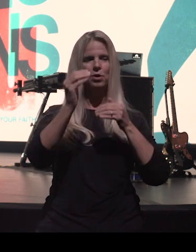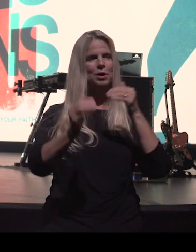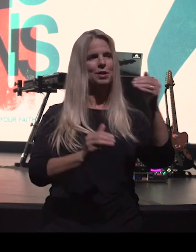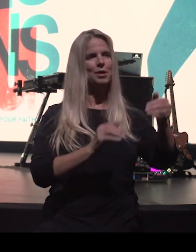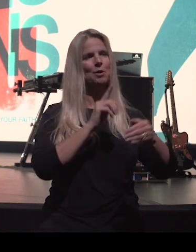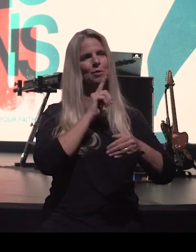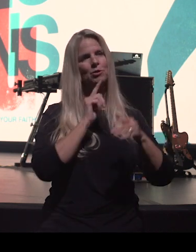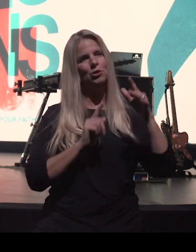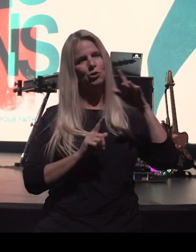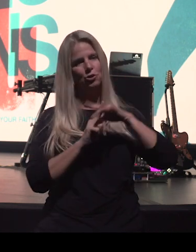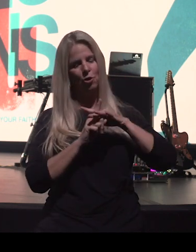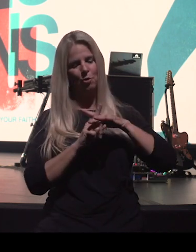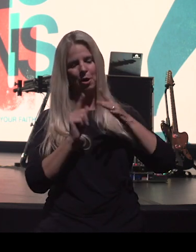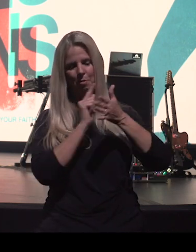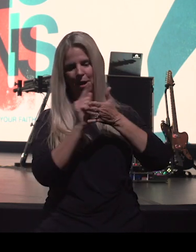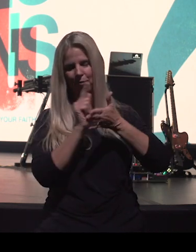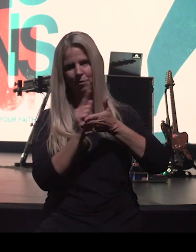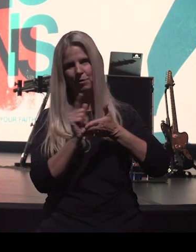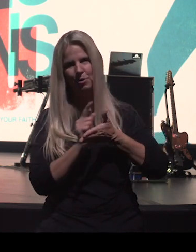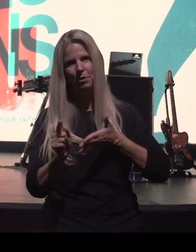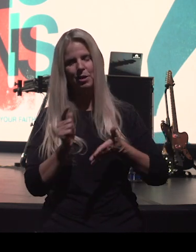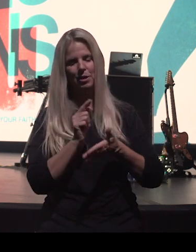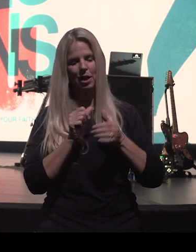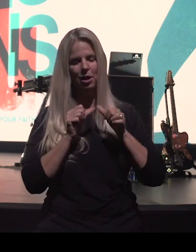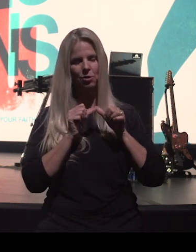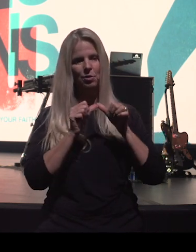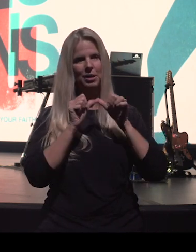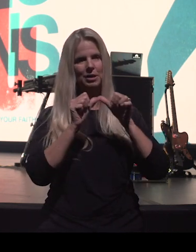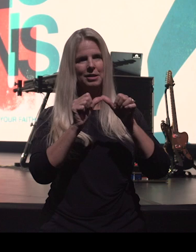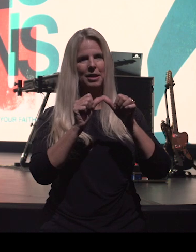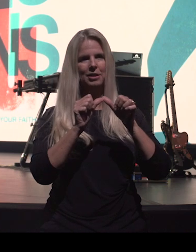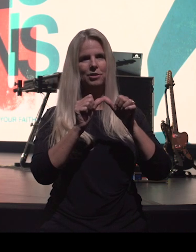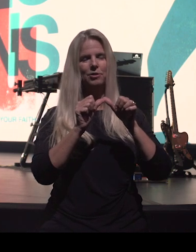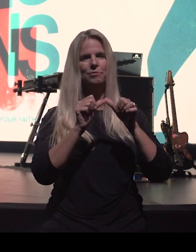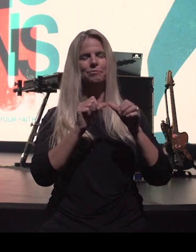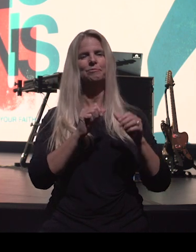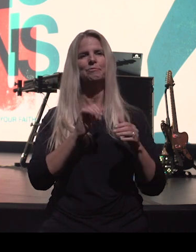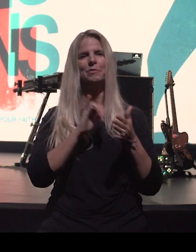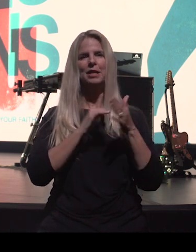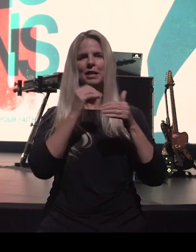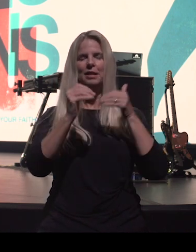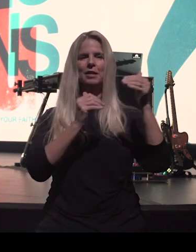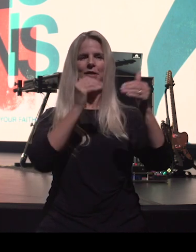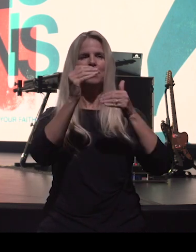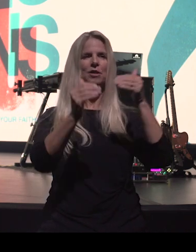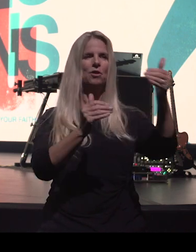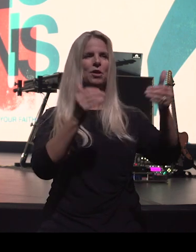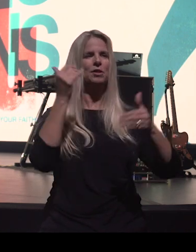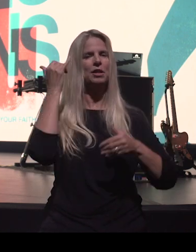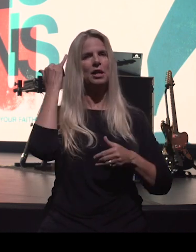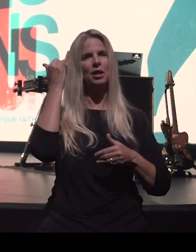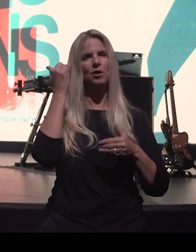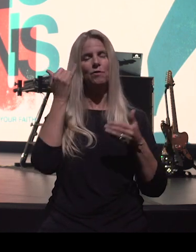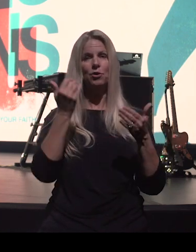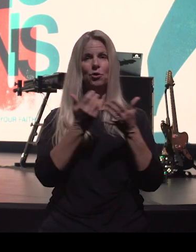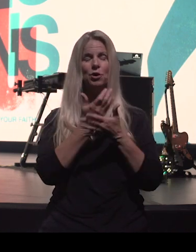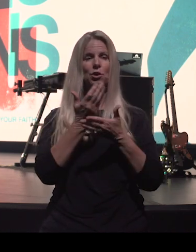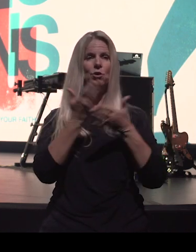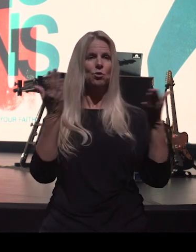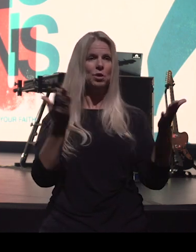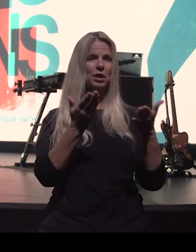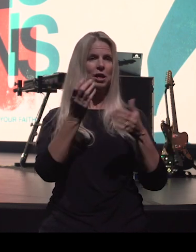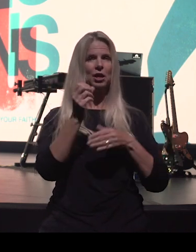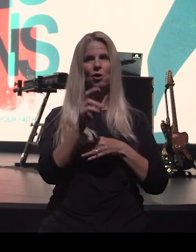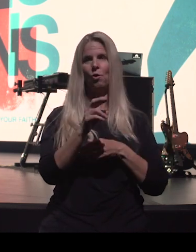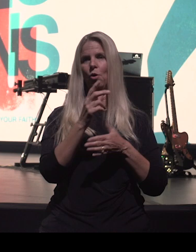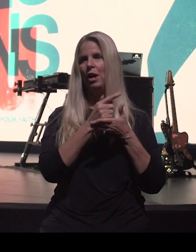week as we continue in this series, Big Questions. For those of you that are new with us here at CCV, or maybe last weekend at Easter was your first